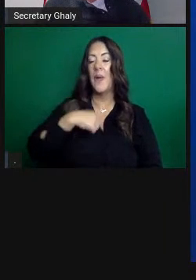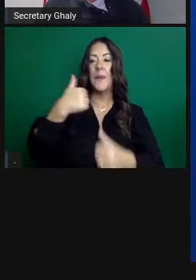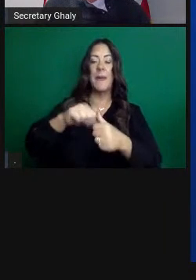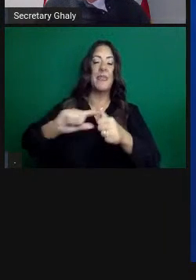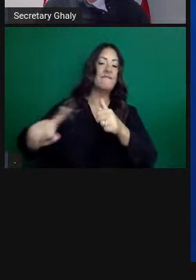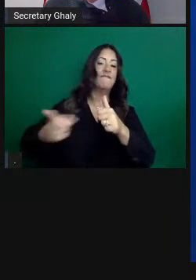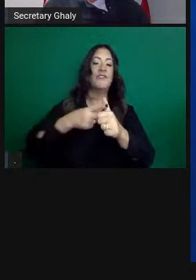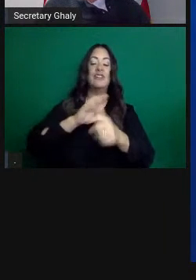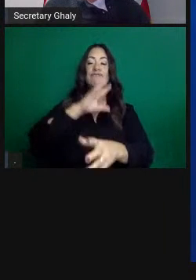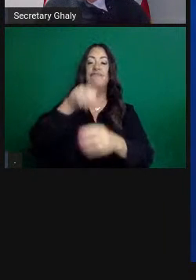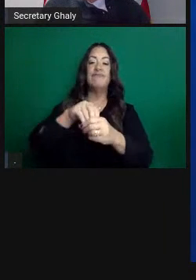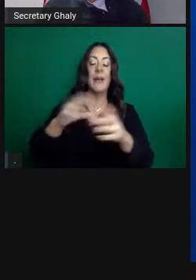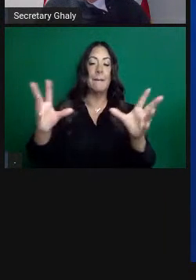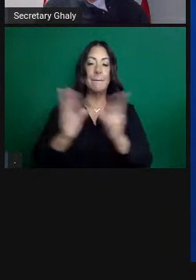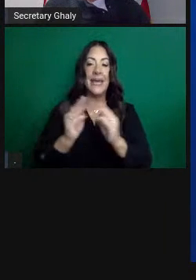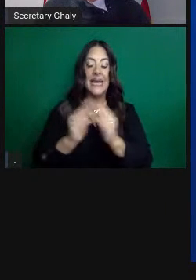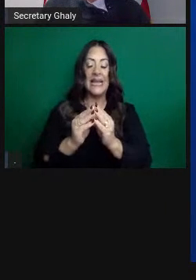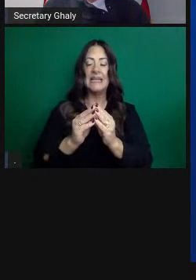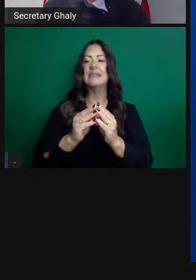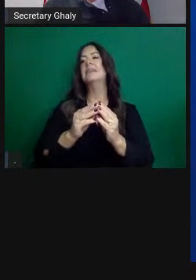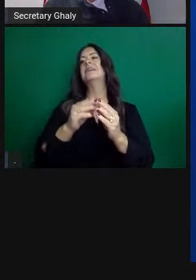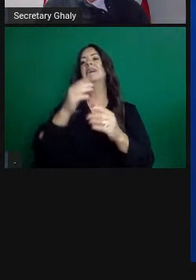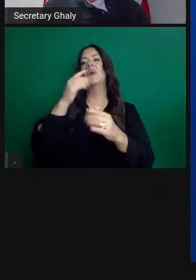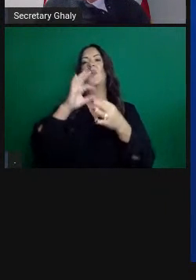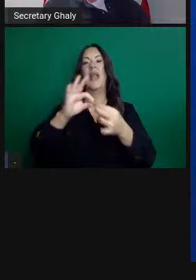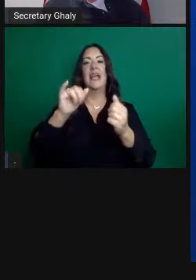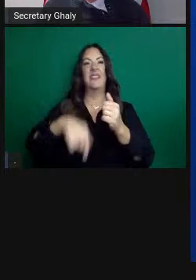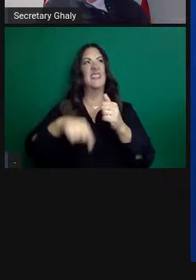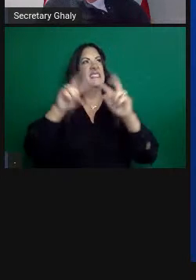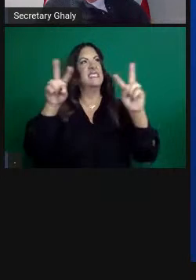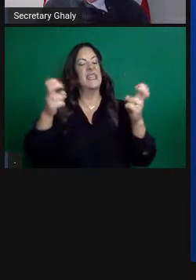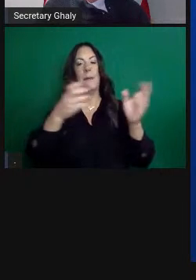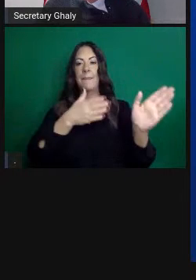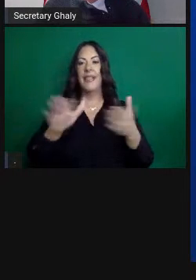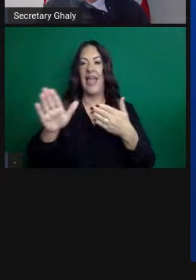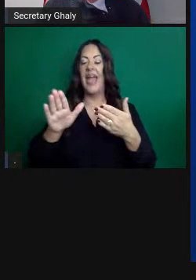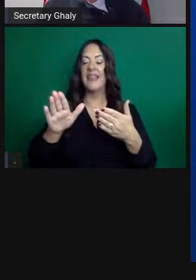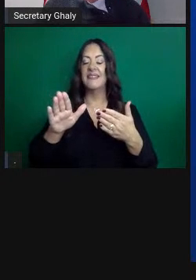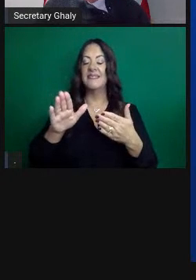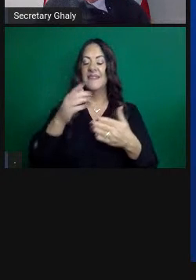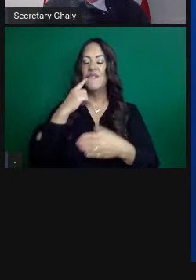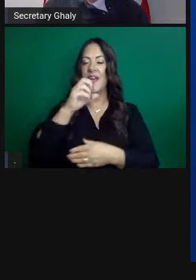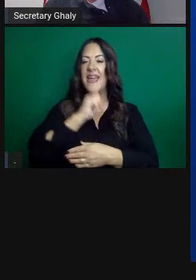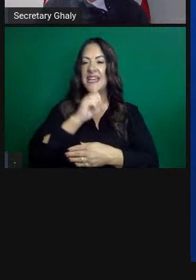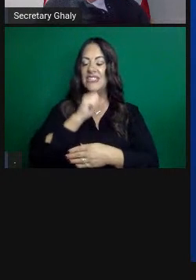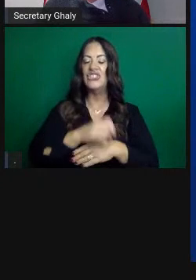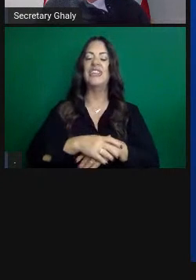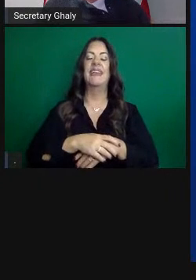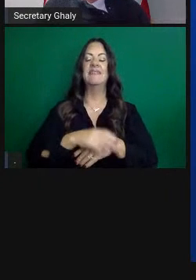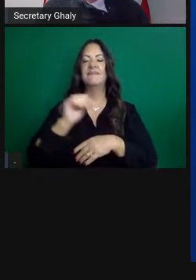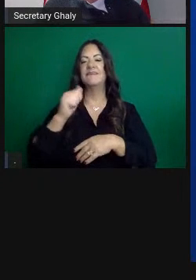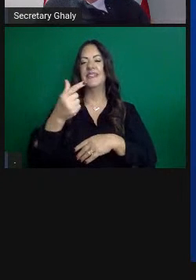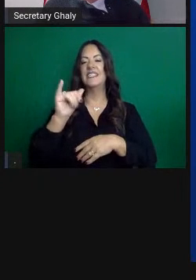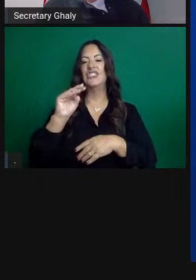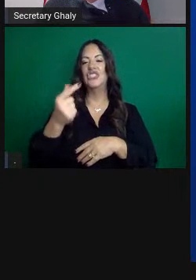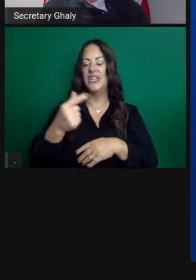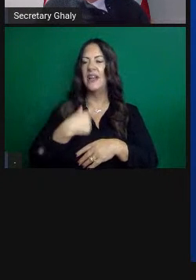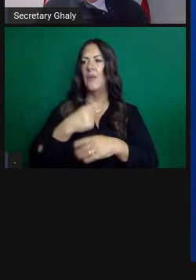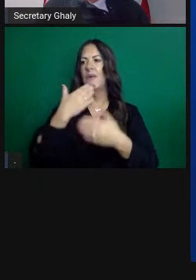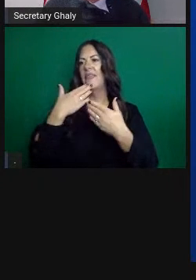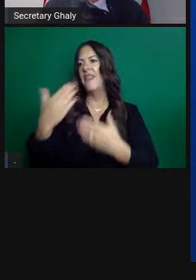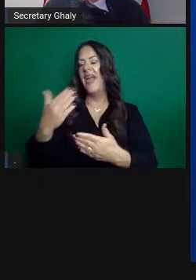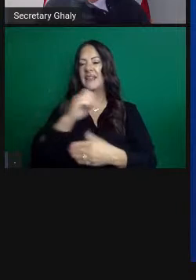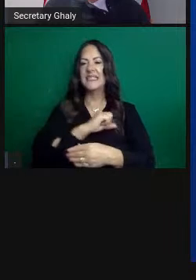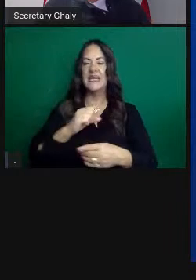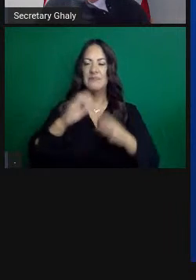aging I did with her in her district, sensed her tremendous leadership, her passion for this work, her ability to